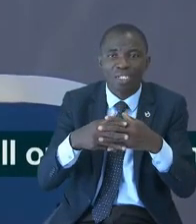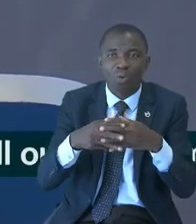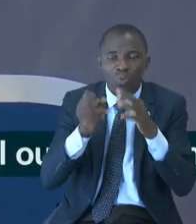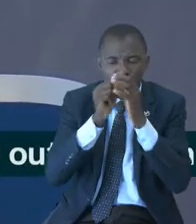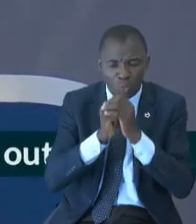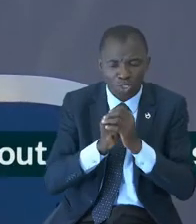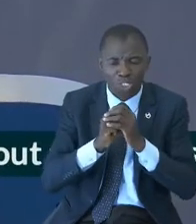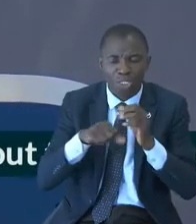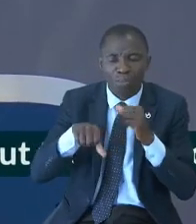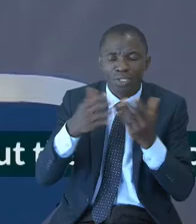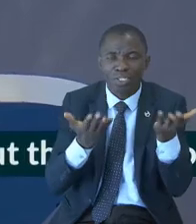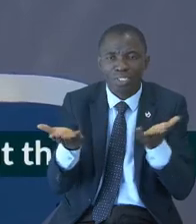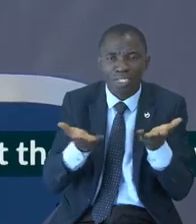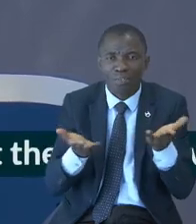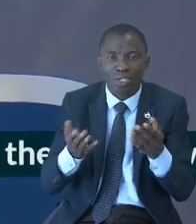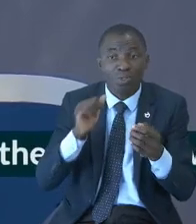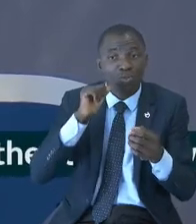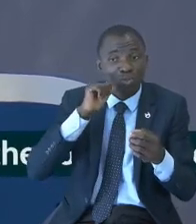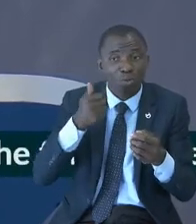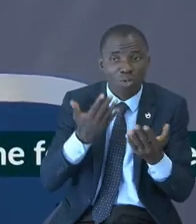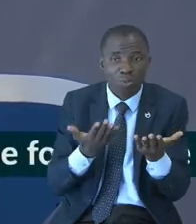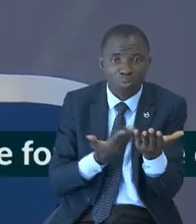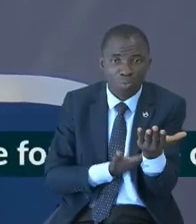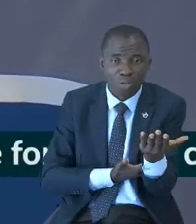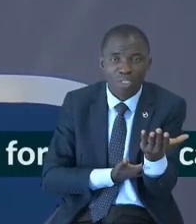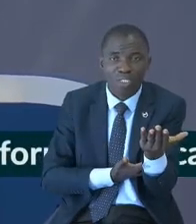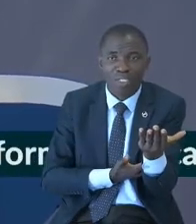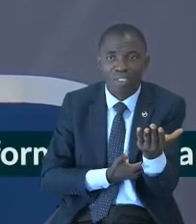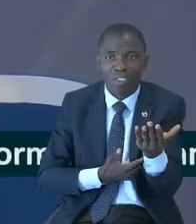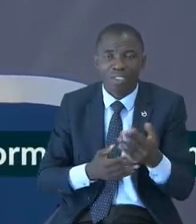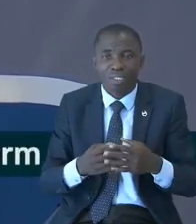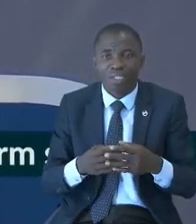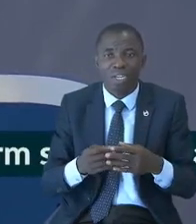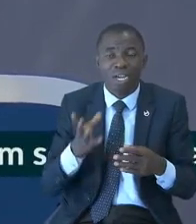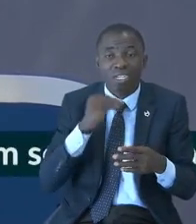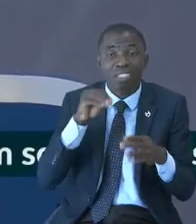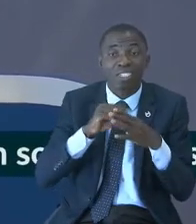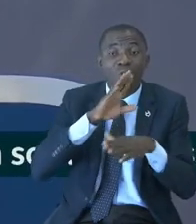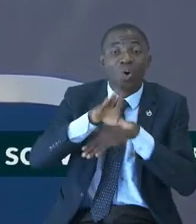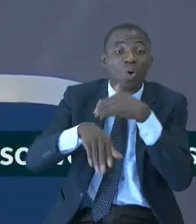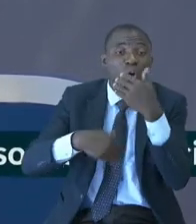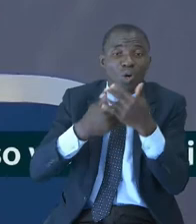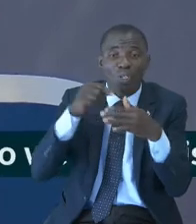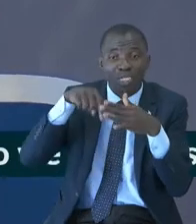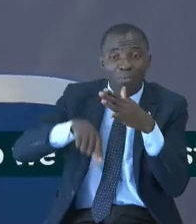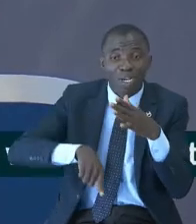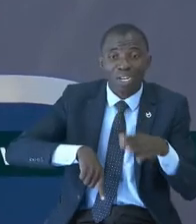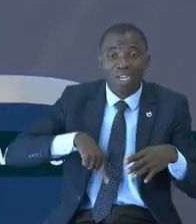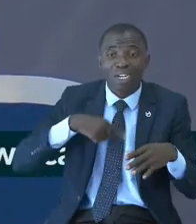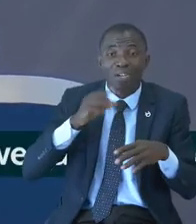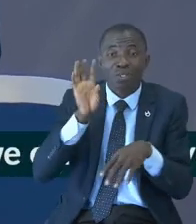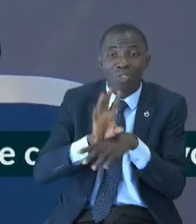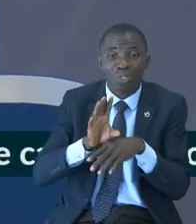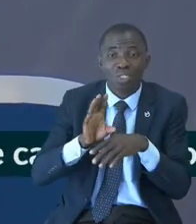combined global worship tomorrow morning at Alpha location here and in all Deeper Life churches